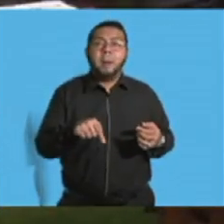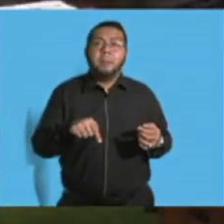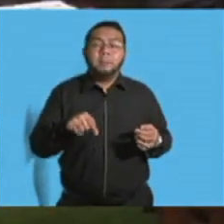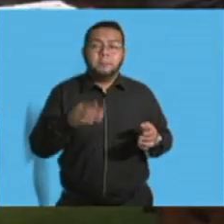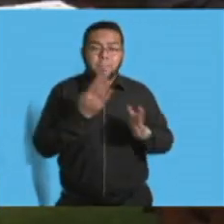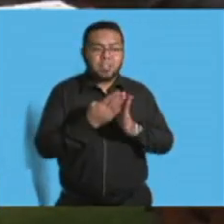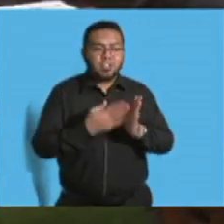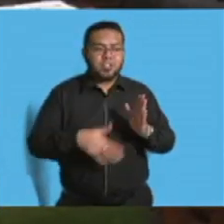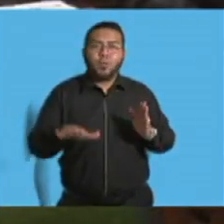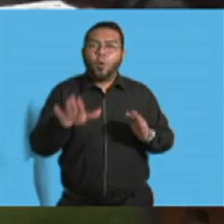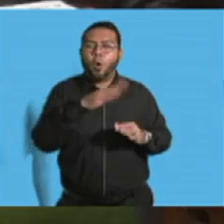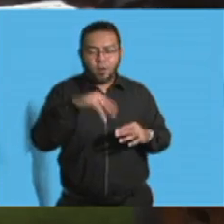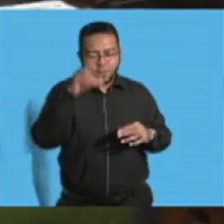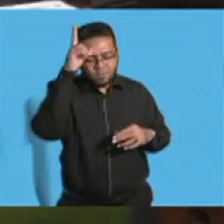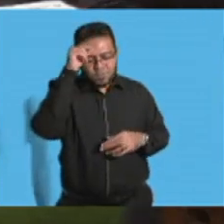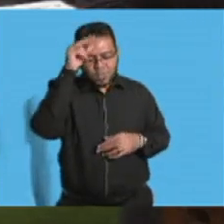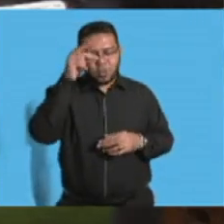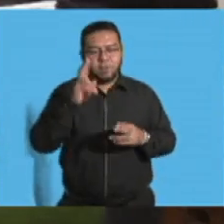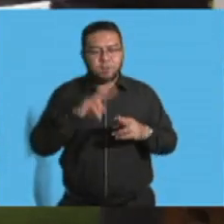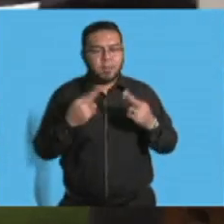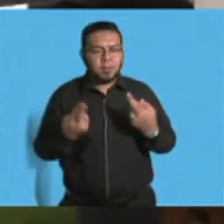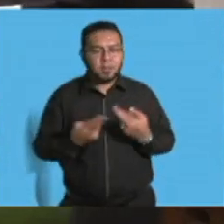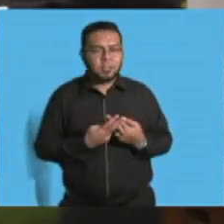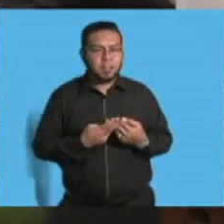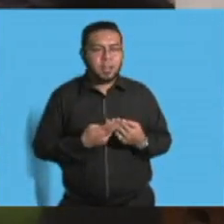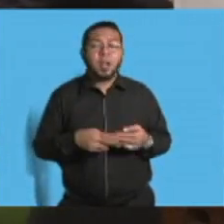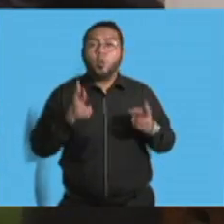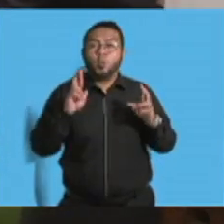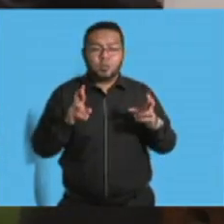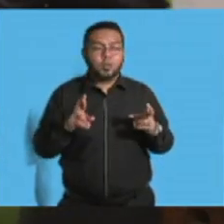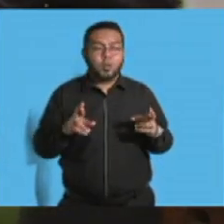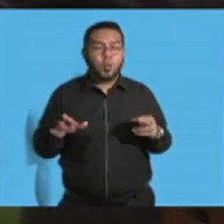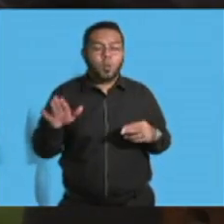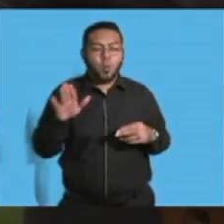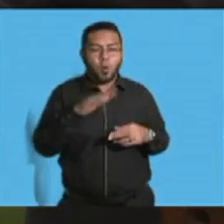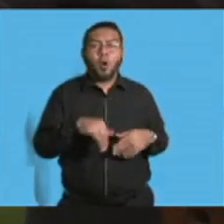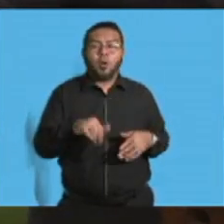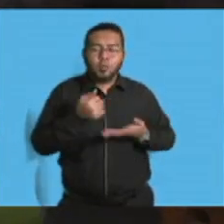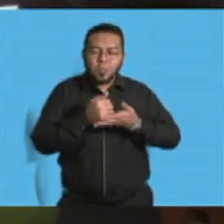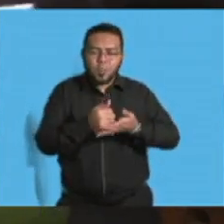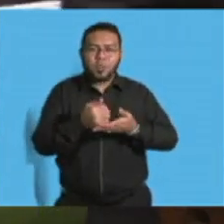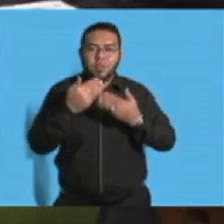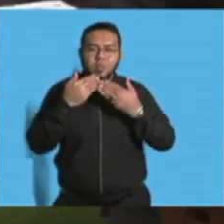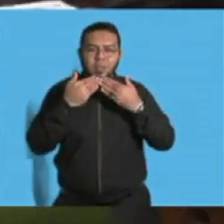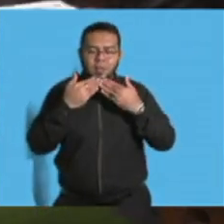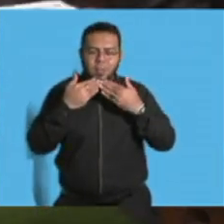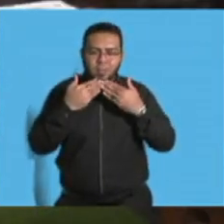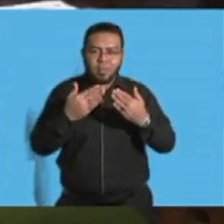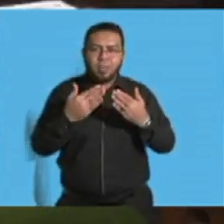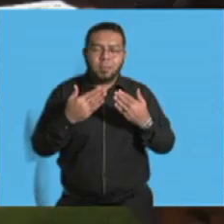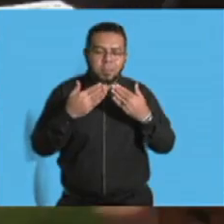families, and we look forward to the debate on this, and I wish everybody to support this budget. Naka, thank you.